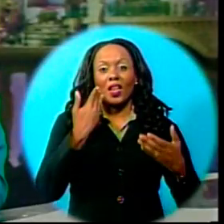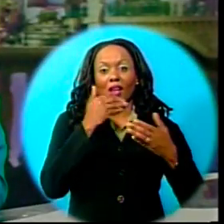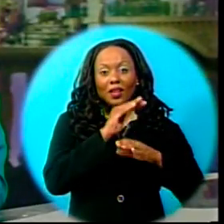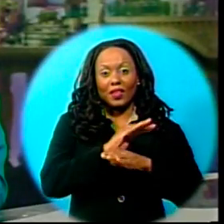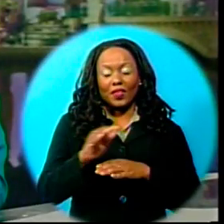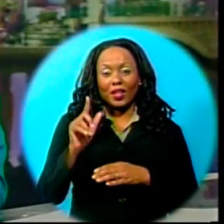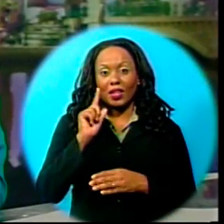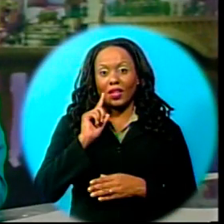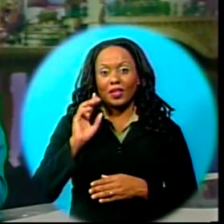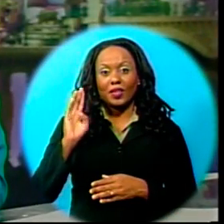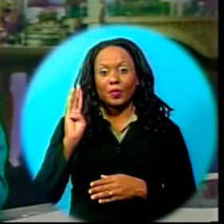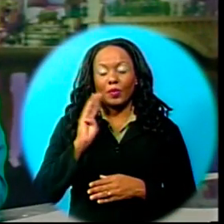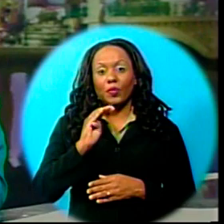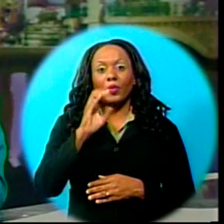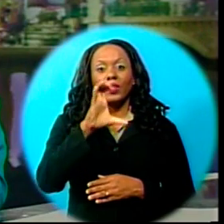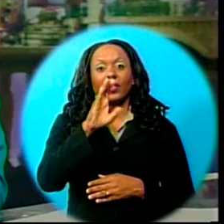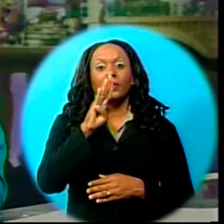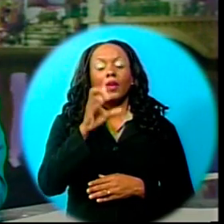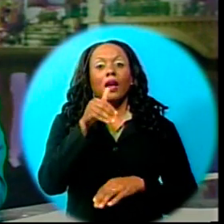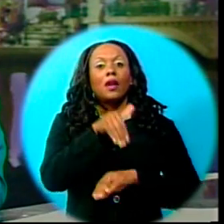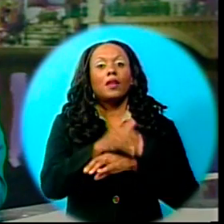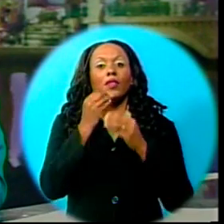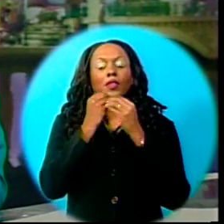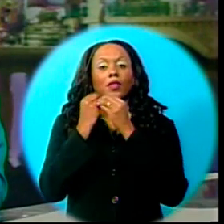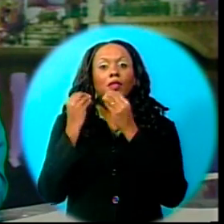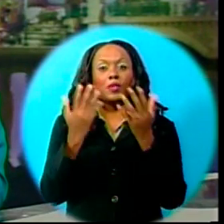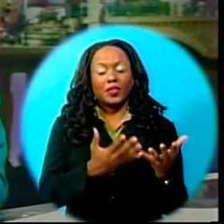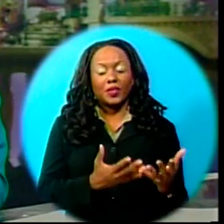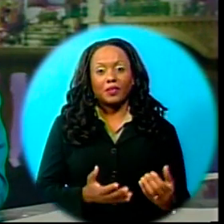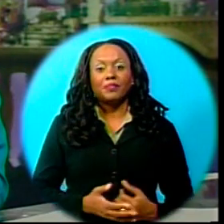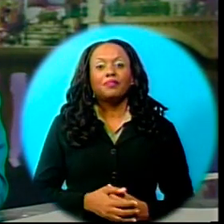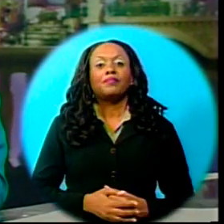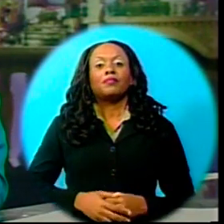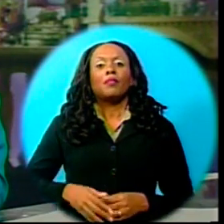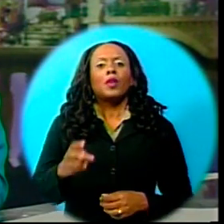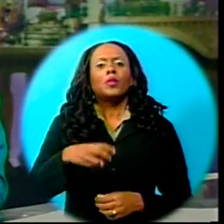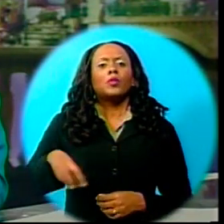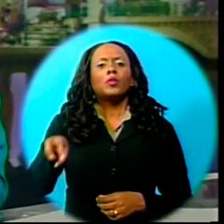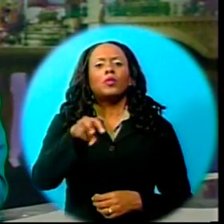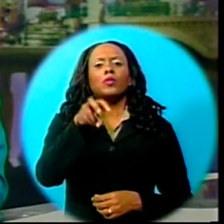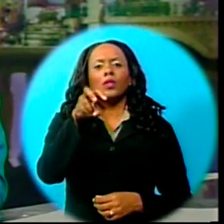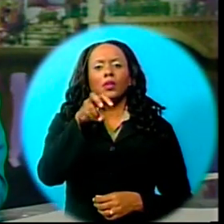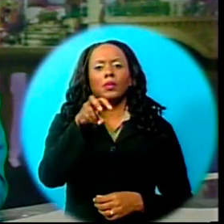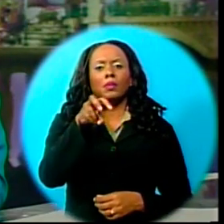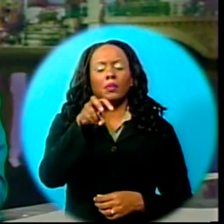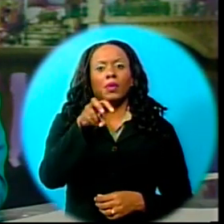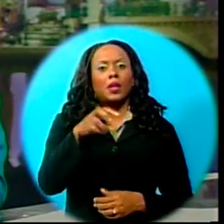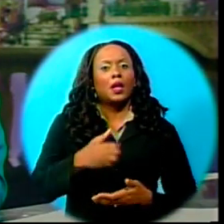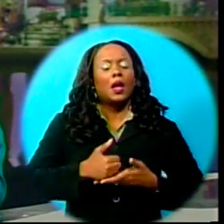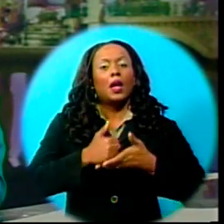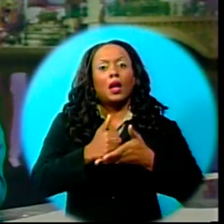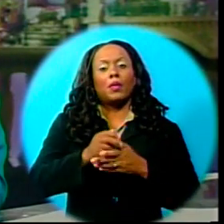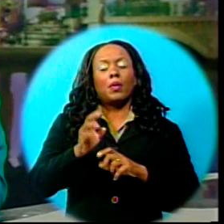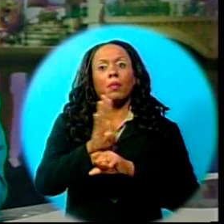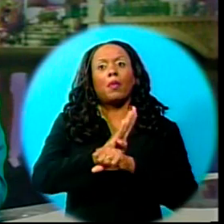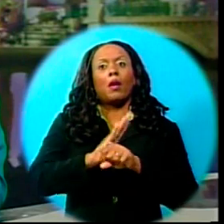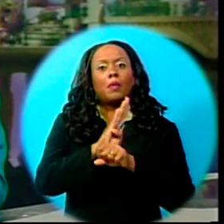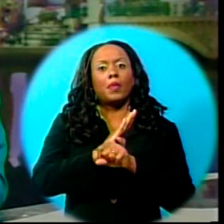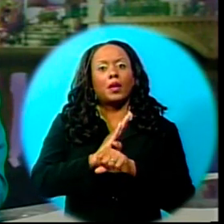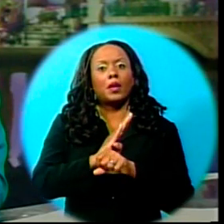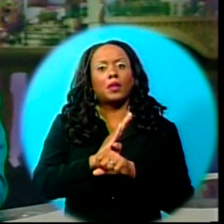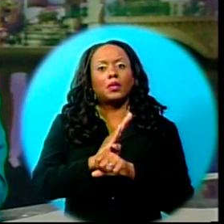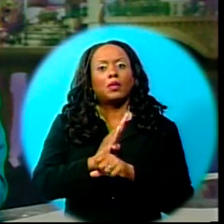Good evening, I'm Lisa Broom. This is the CBC Evening News. In our top story tonight, tourism is pulling Barbados out of its